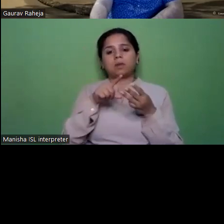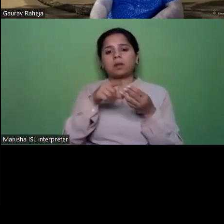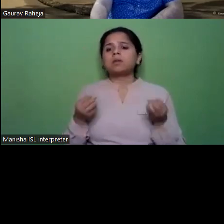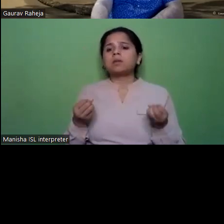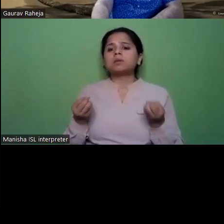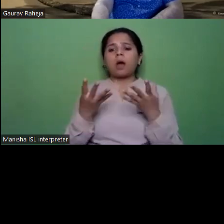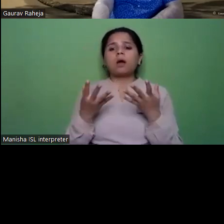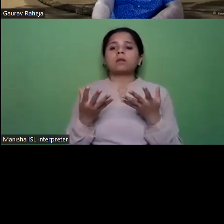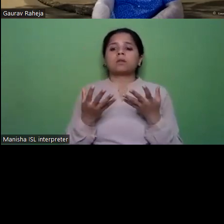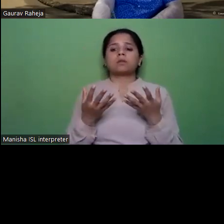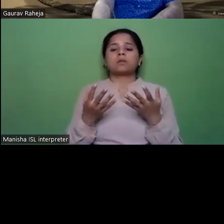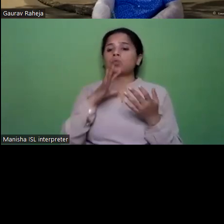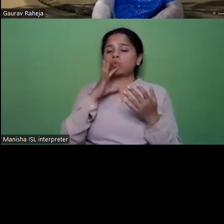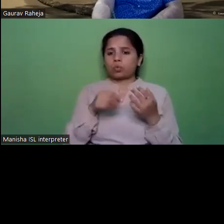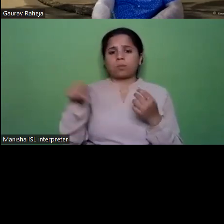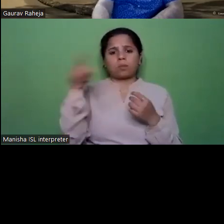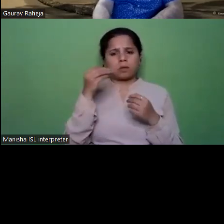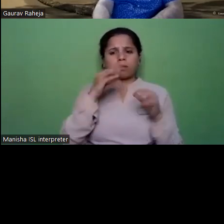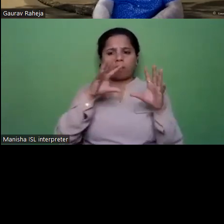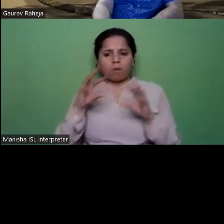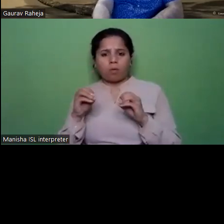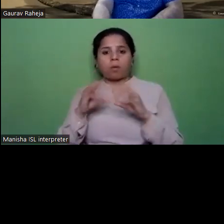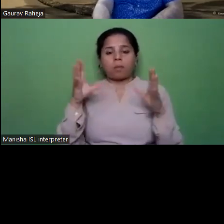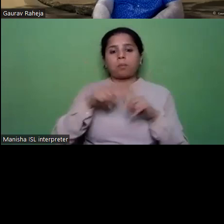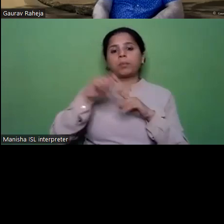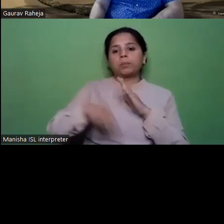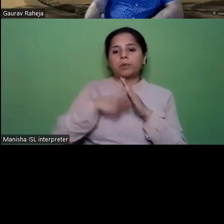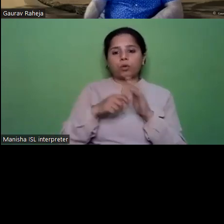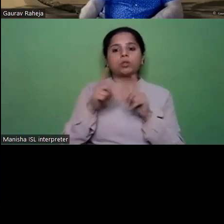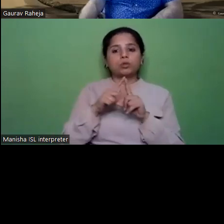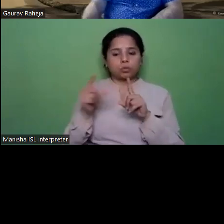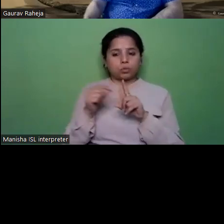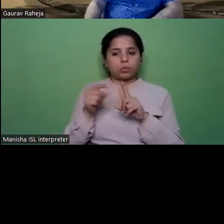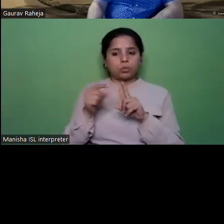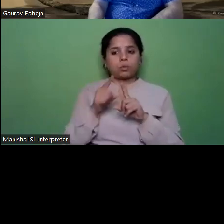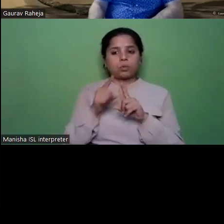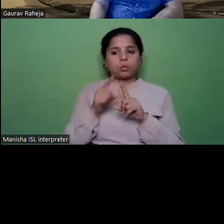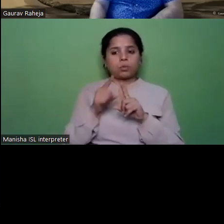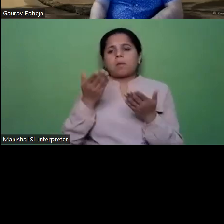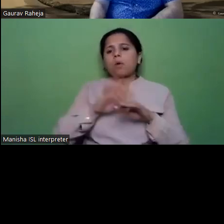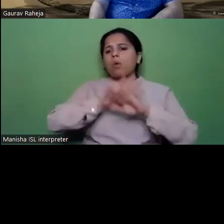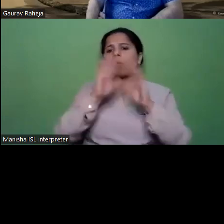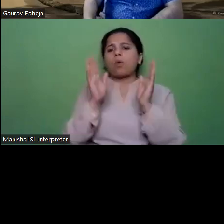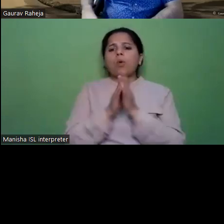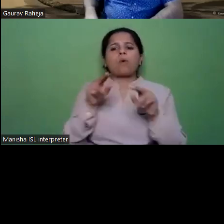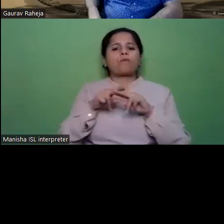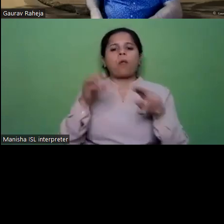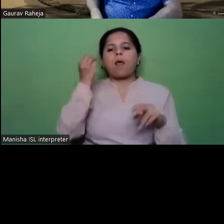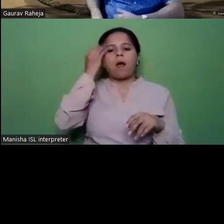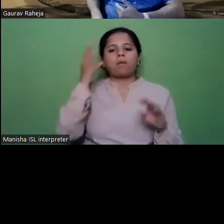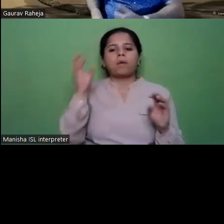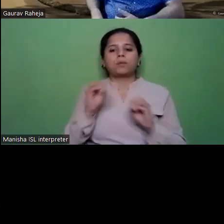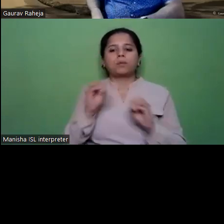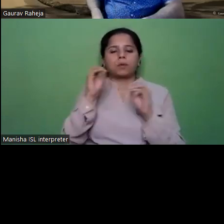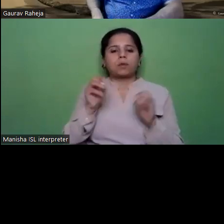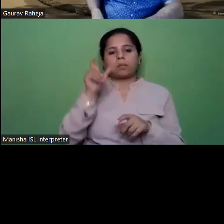did also take off in many projects, but maybe because everybody is not fully aware. So